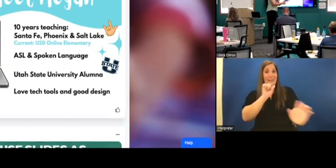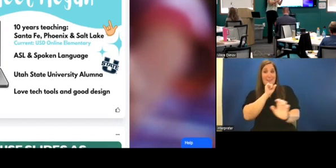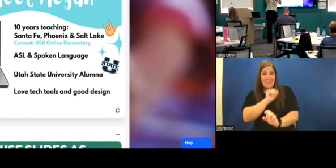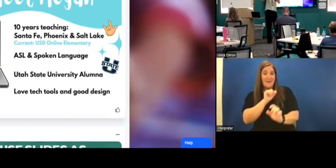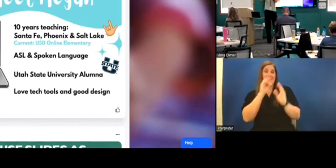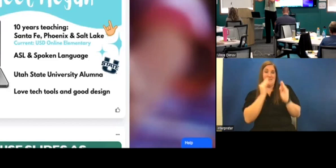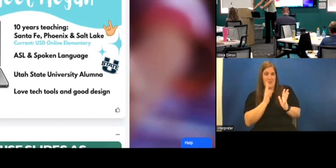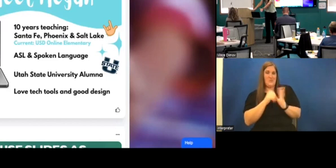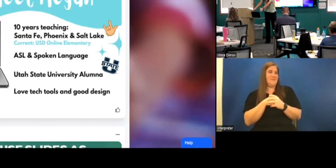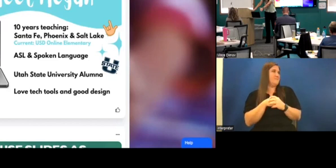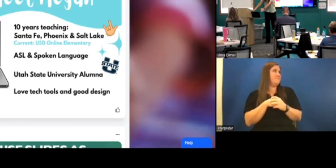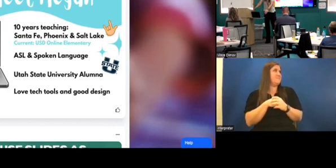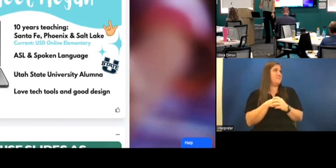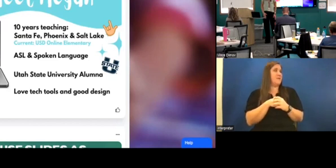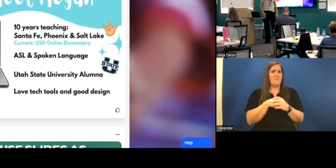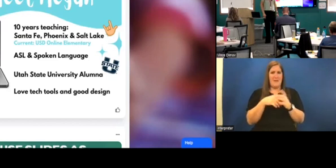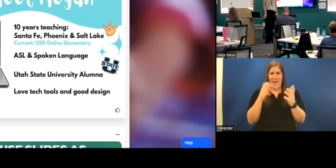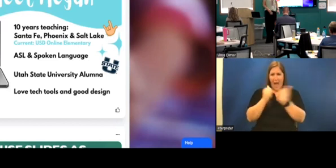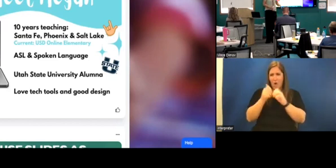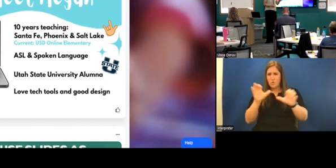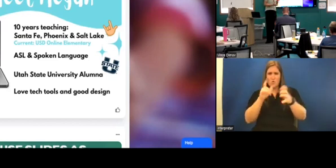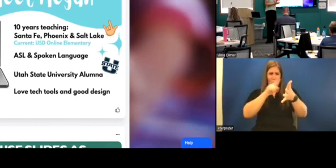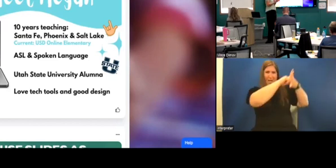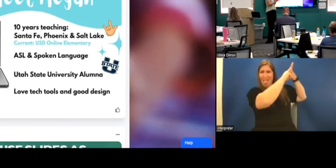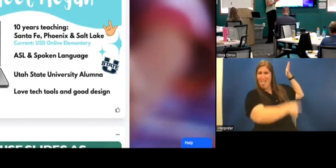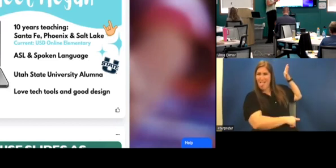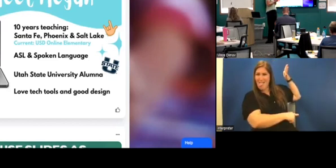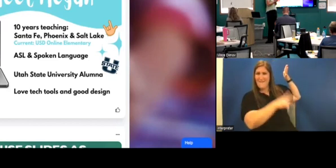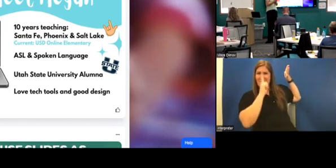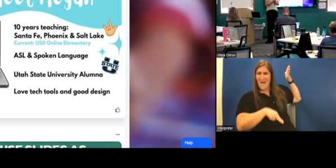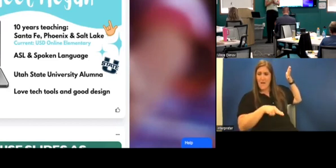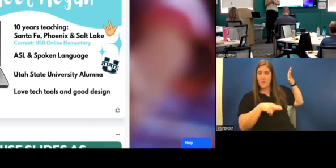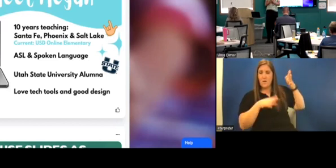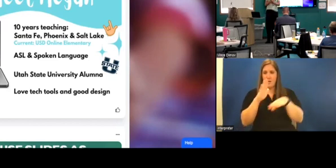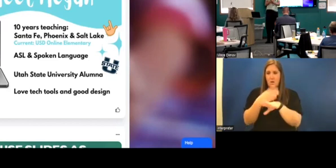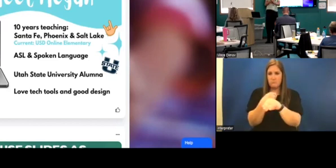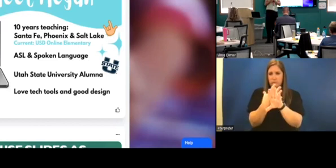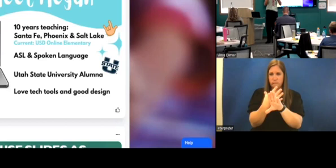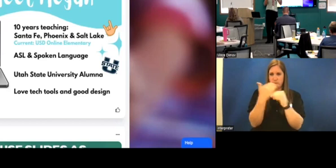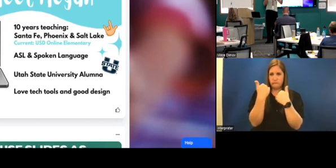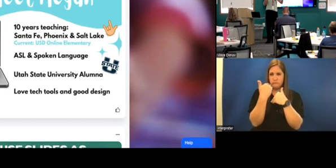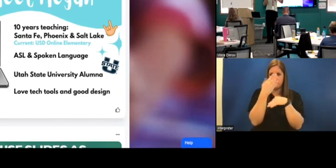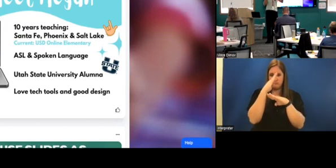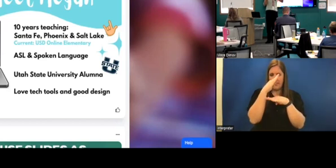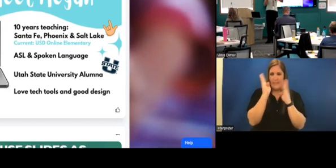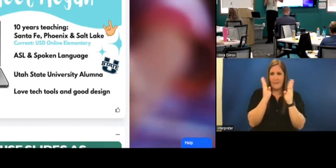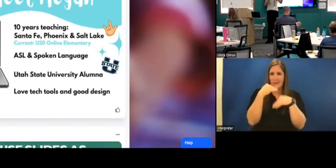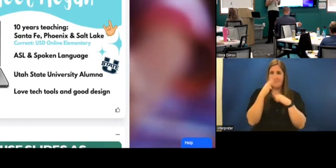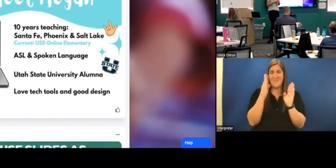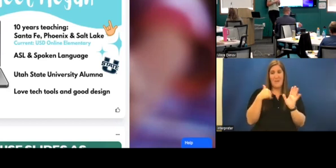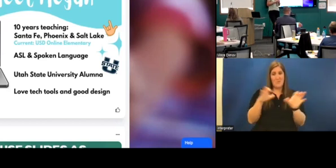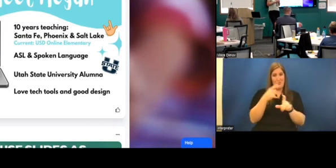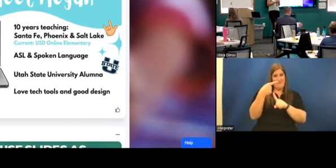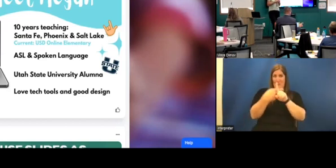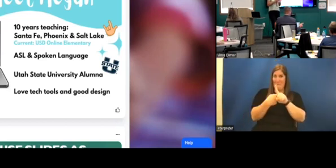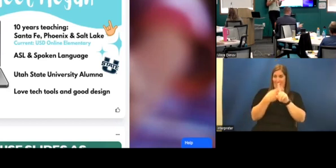those things over this little device here? So I'm going to share with you a few things I've learned in the, month that I've been doing this. There's a